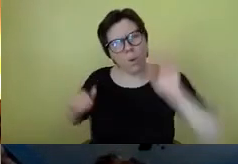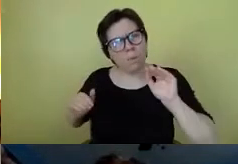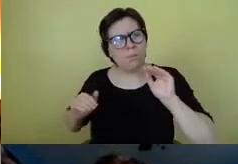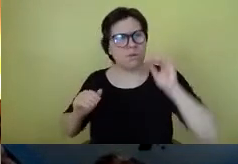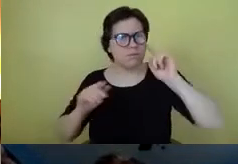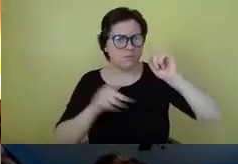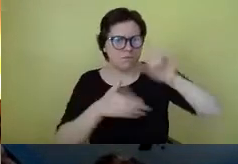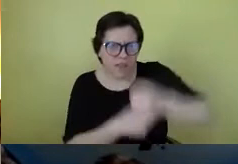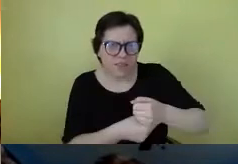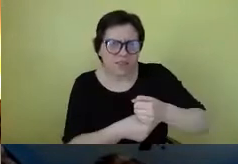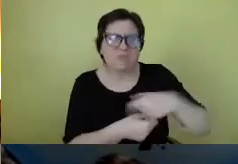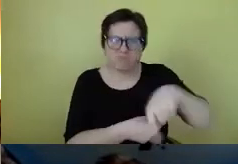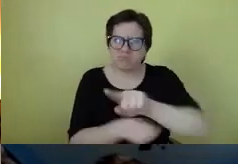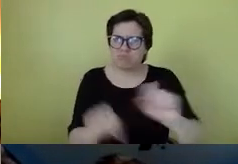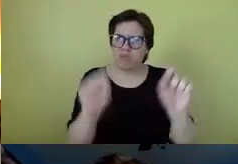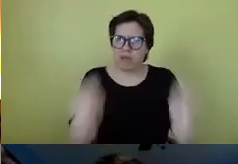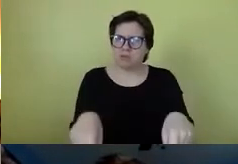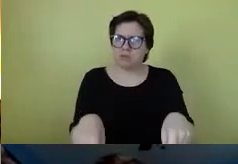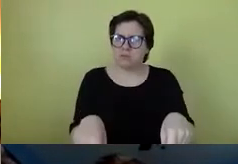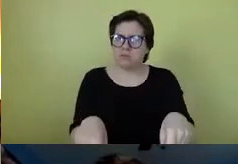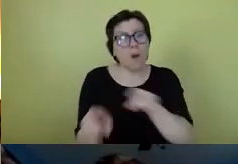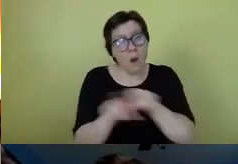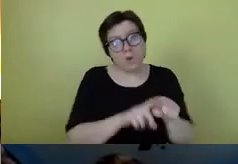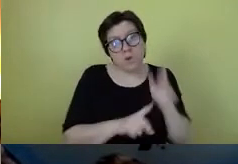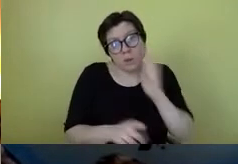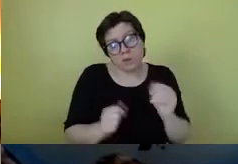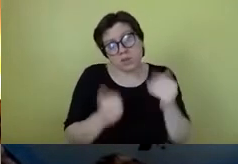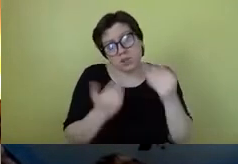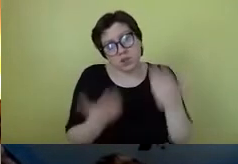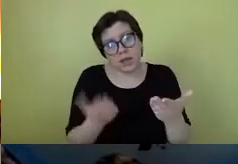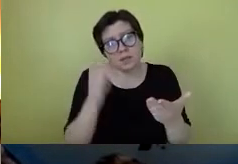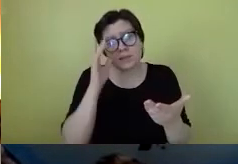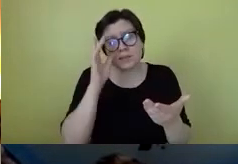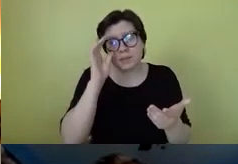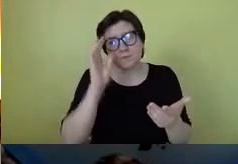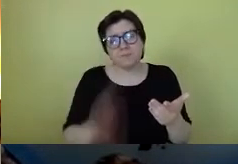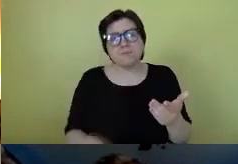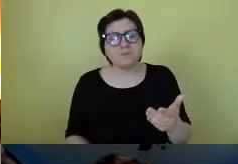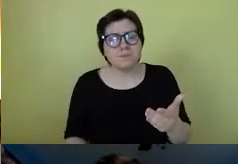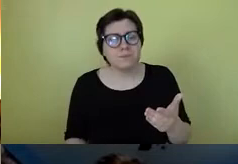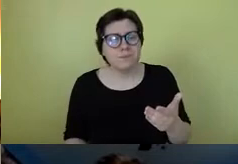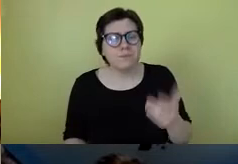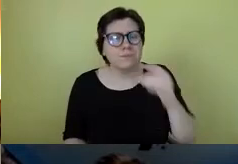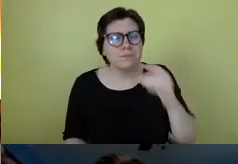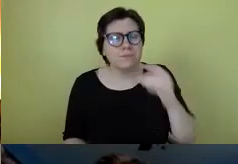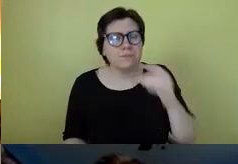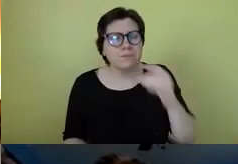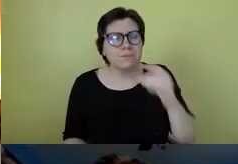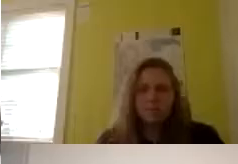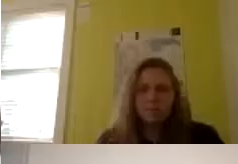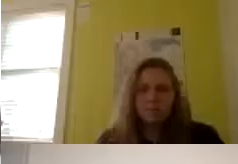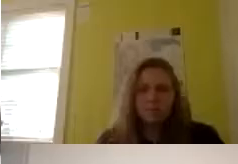So, and I would also suggest that don't believe that everyone you're going